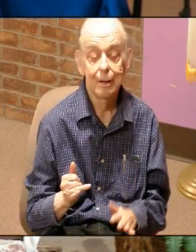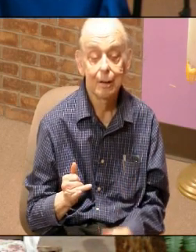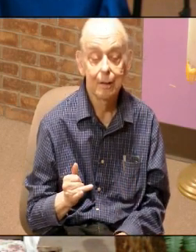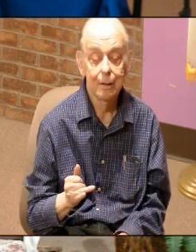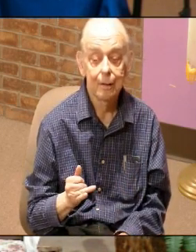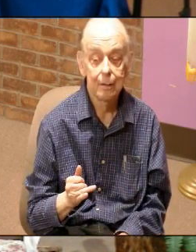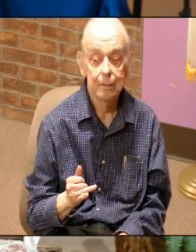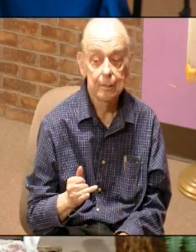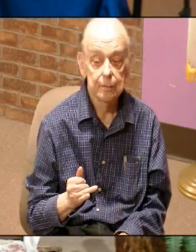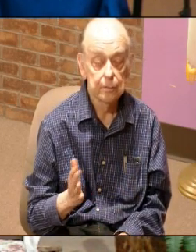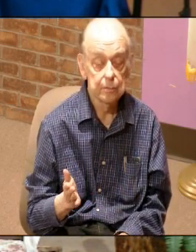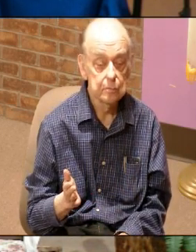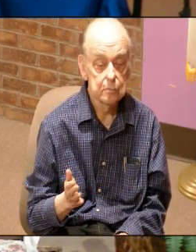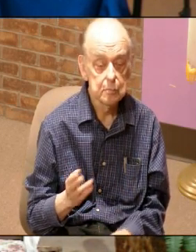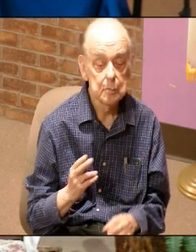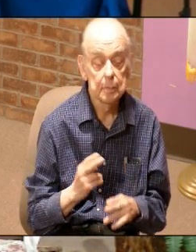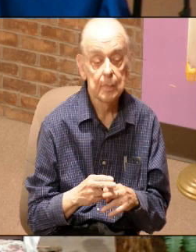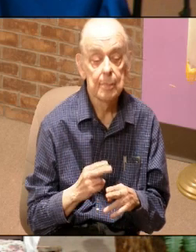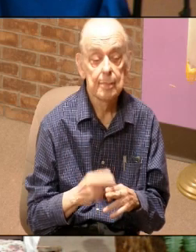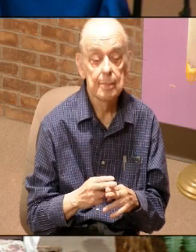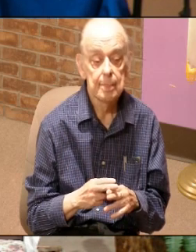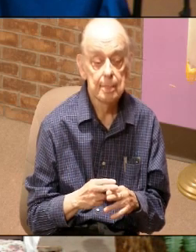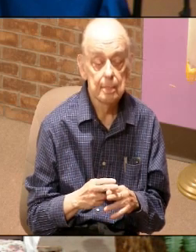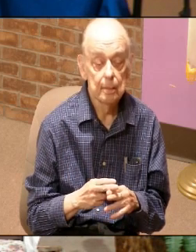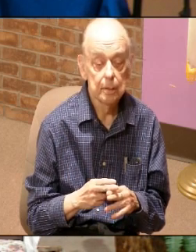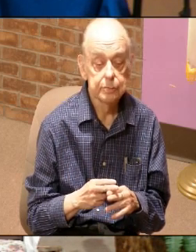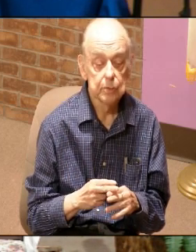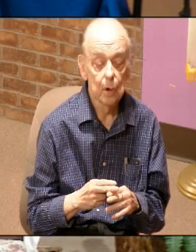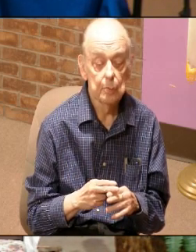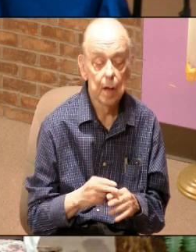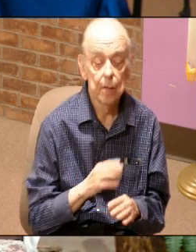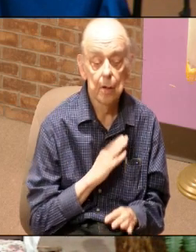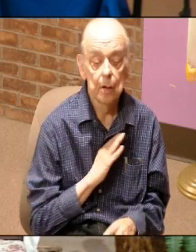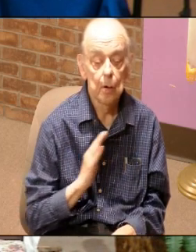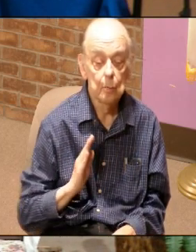It could have been called by the Board of Education.